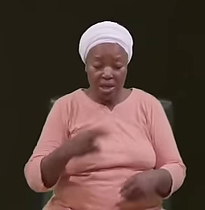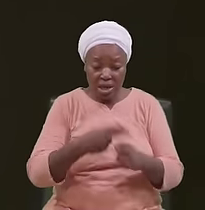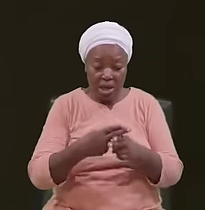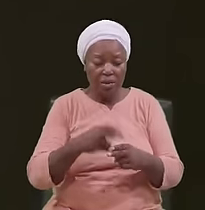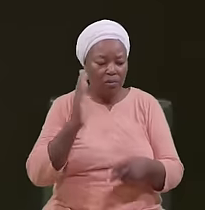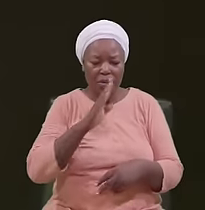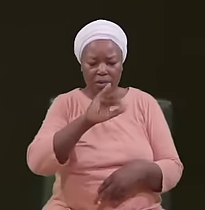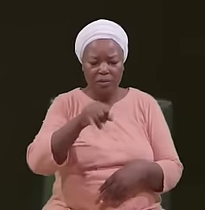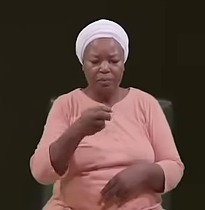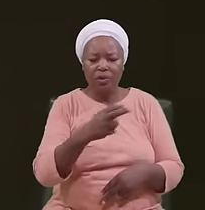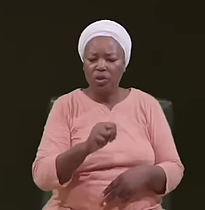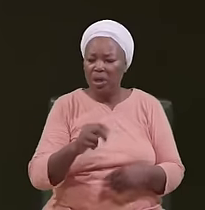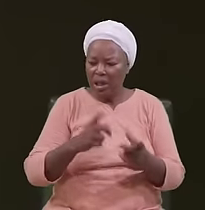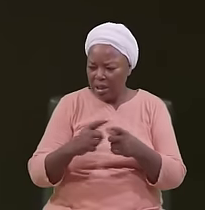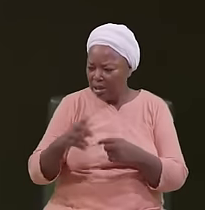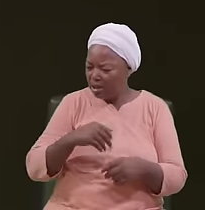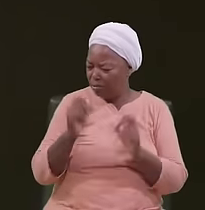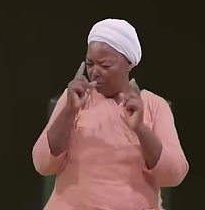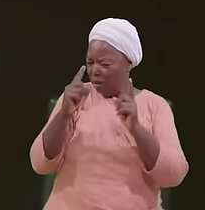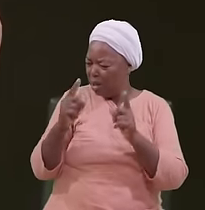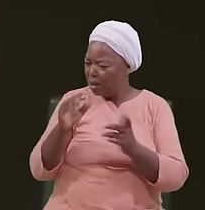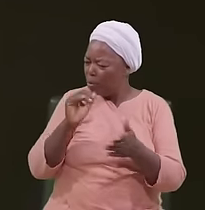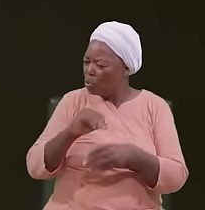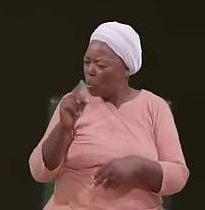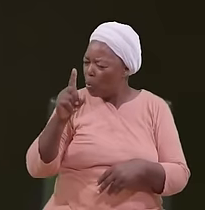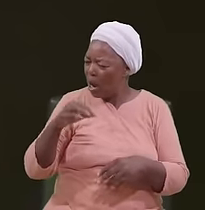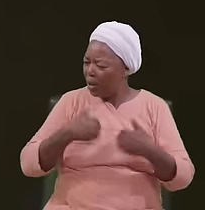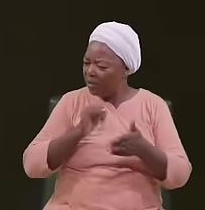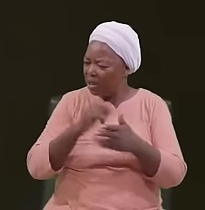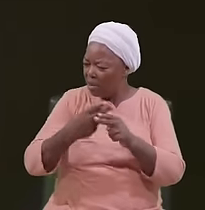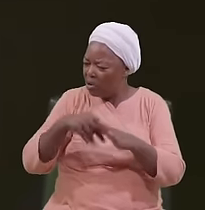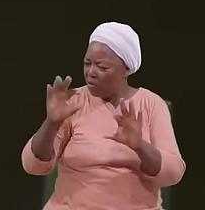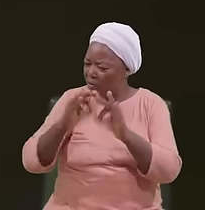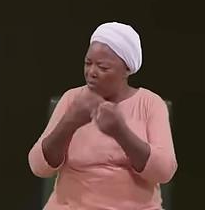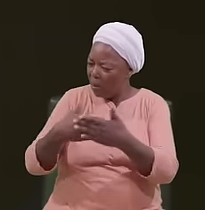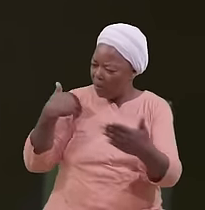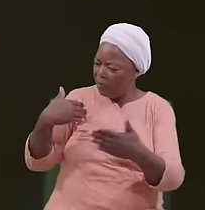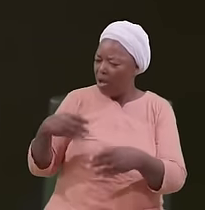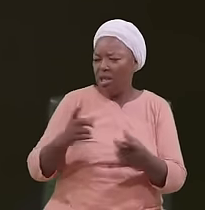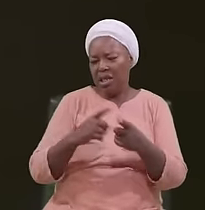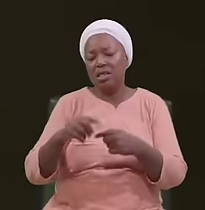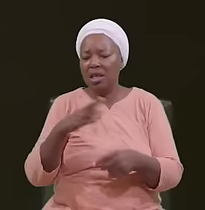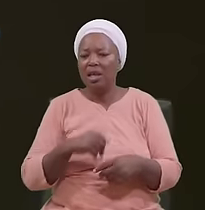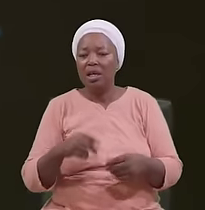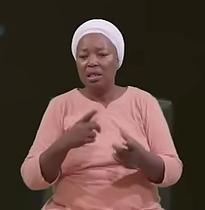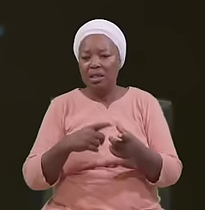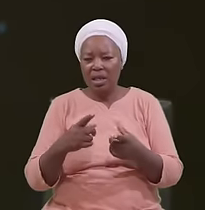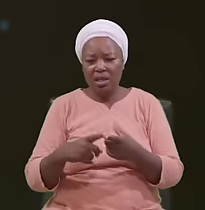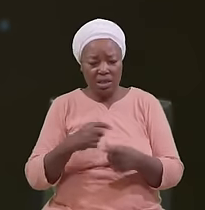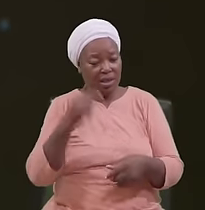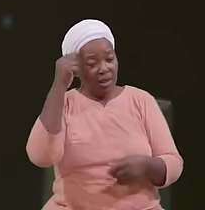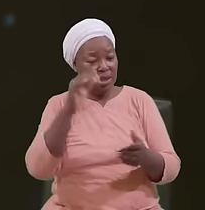name in your family before. And they gave him a slate to write because they thought that he could